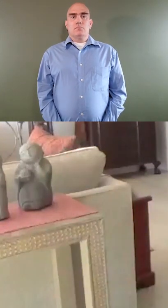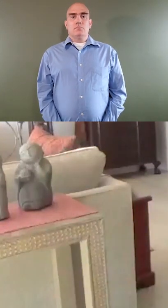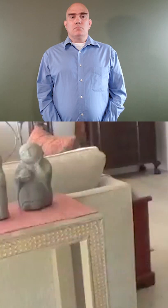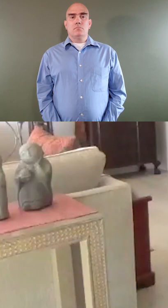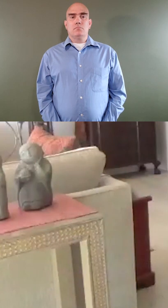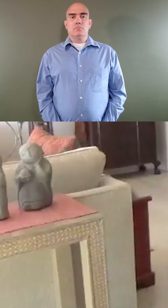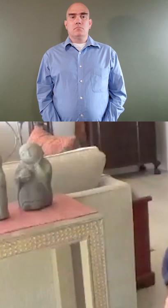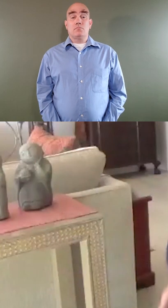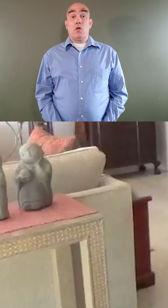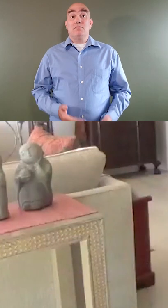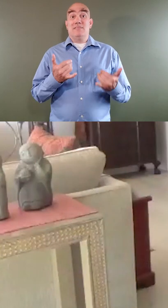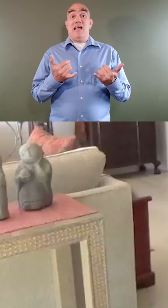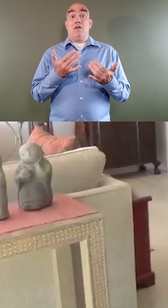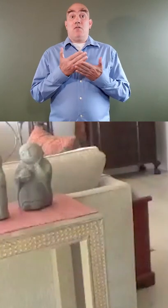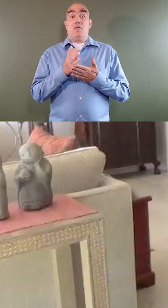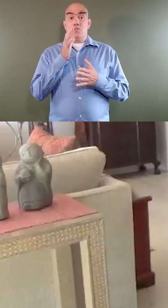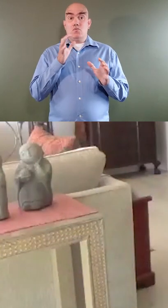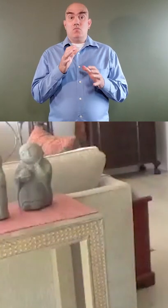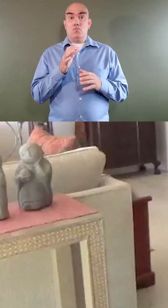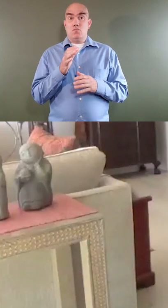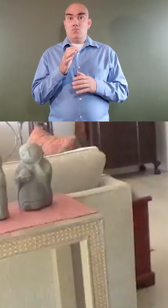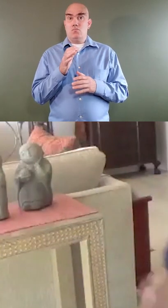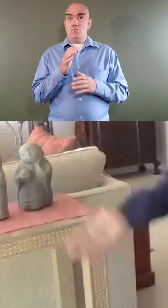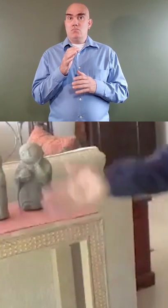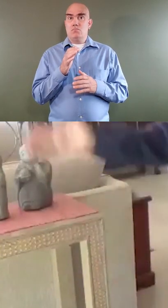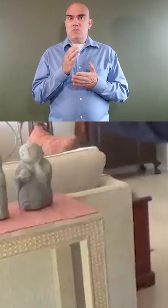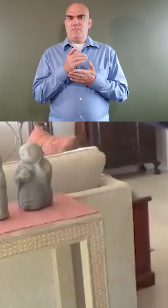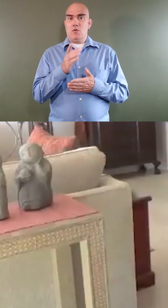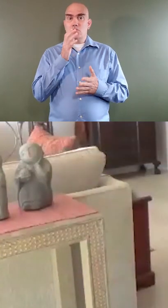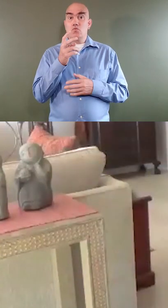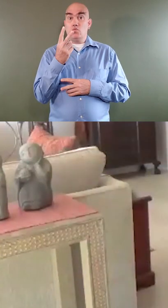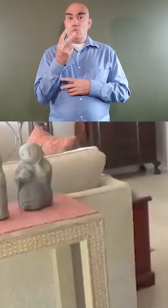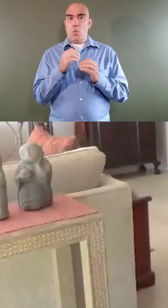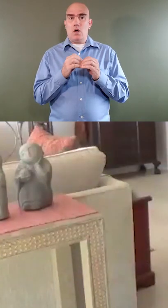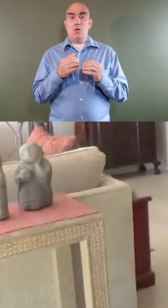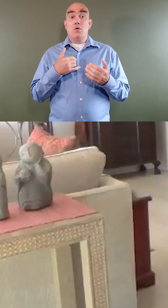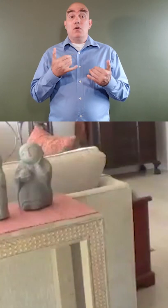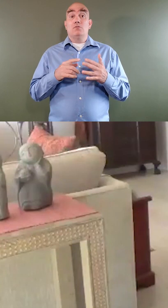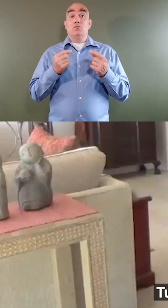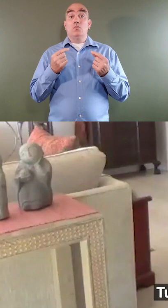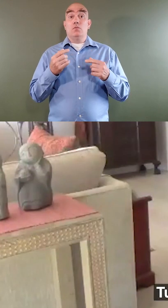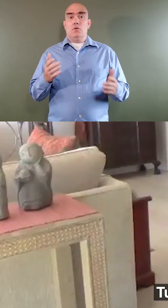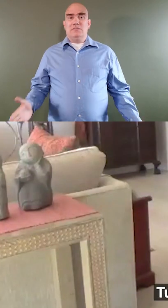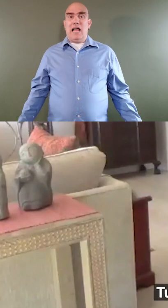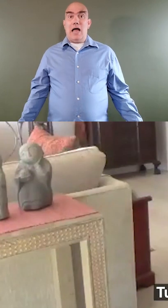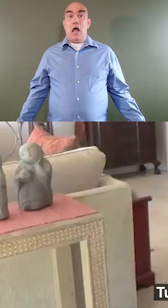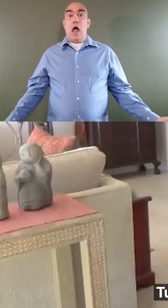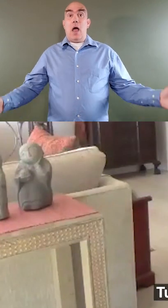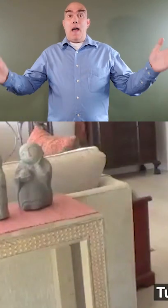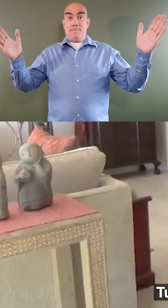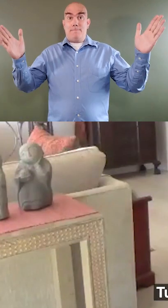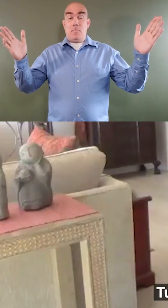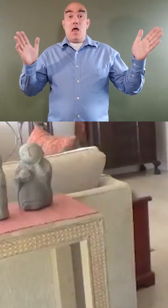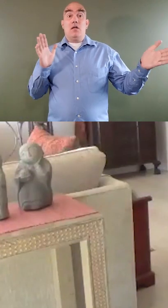All right, now we're going to, there are two more. We're going to come up the sides, facing forward. Turn to the left